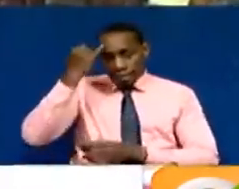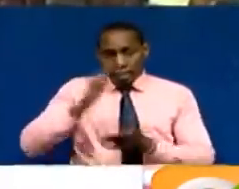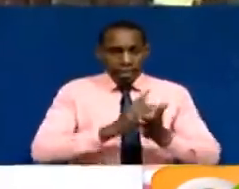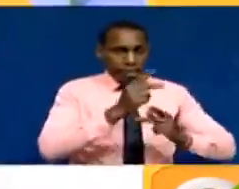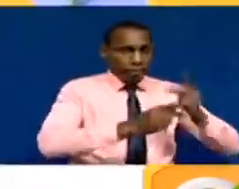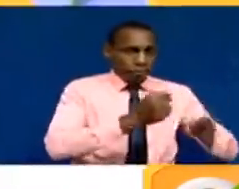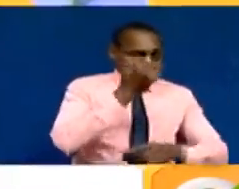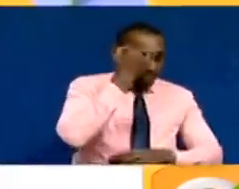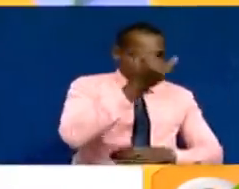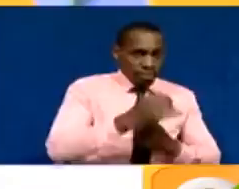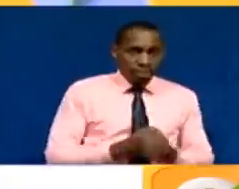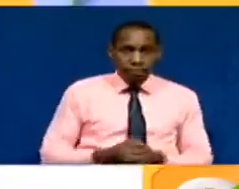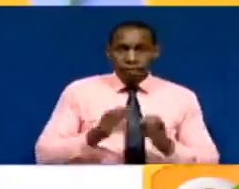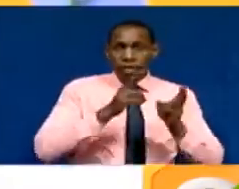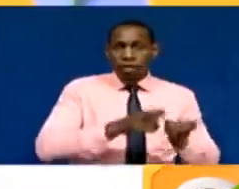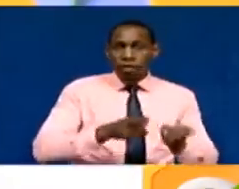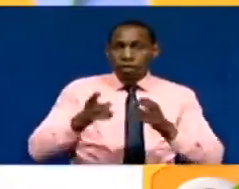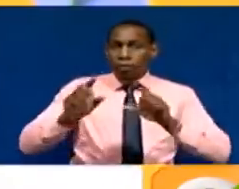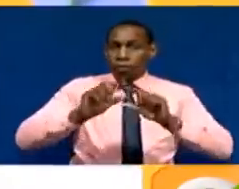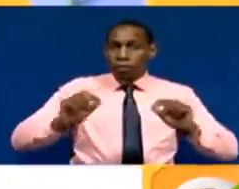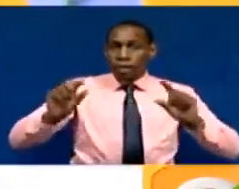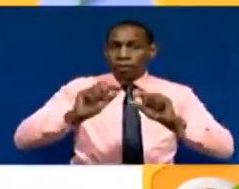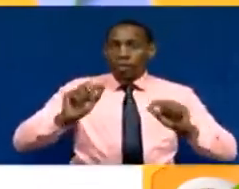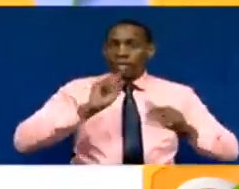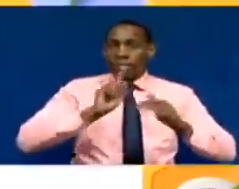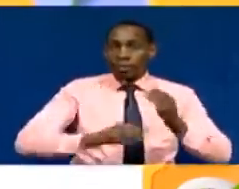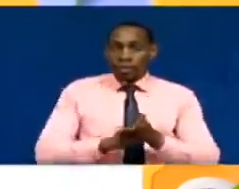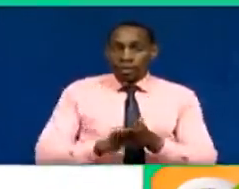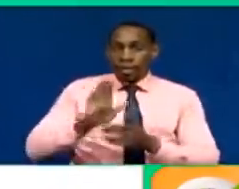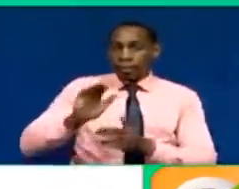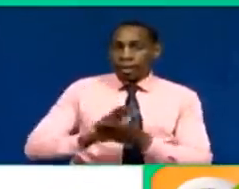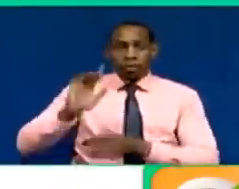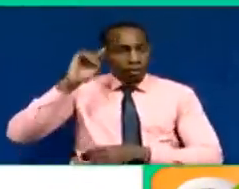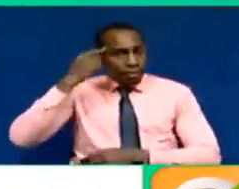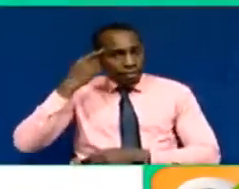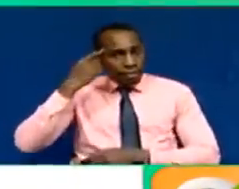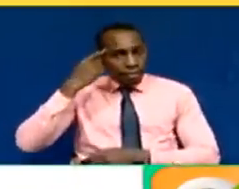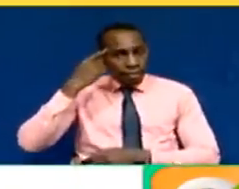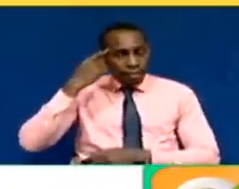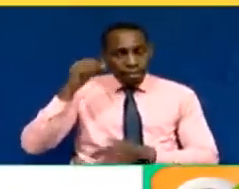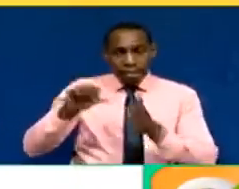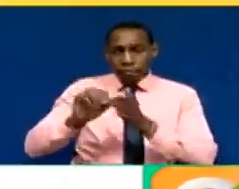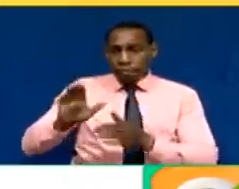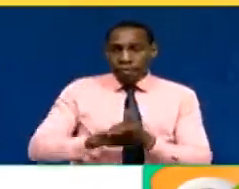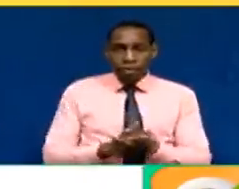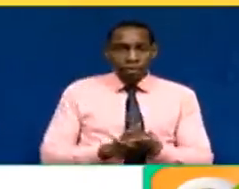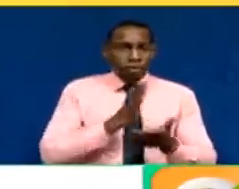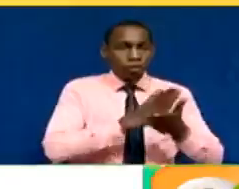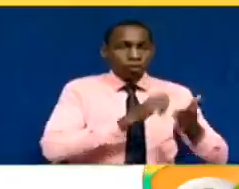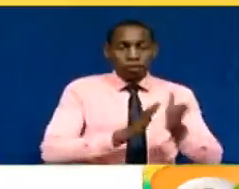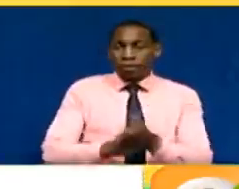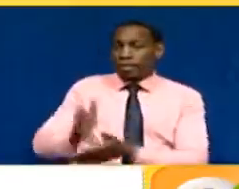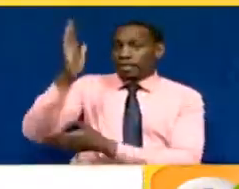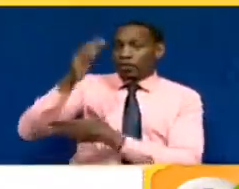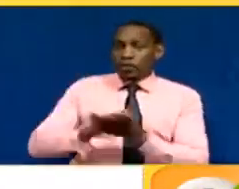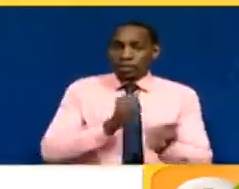ideas. And there is a common saying that what you may think is your tragedy is in fact